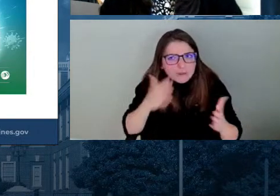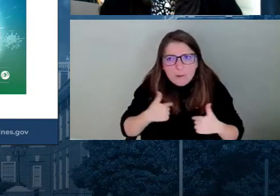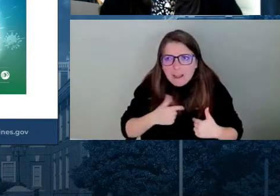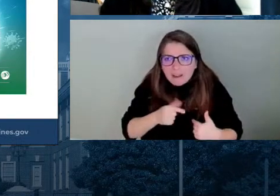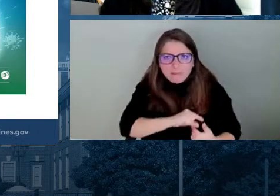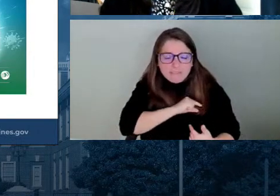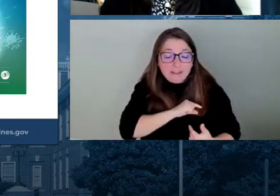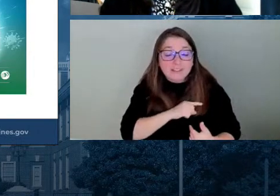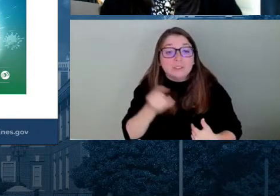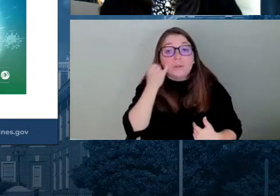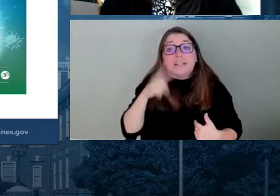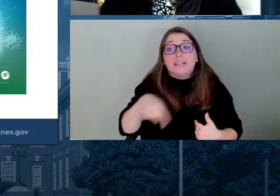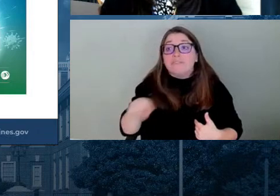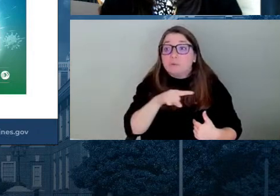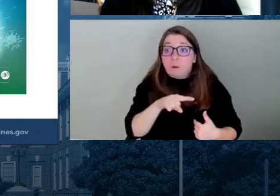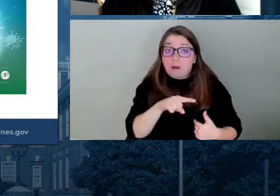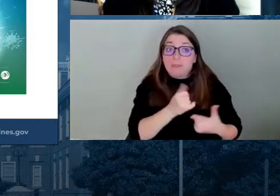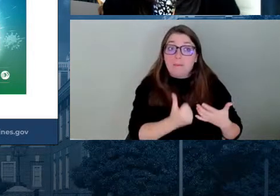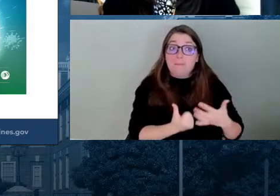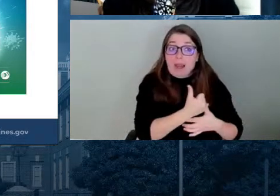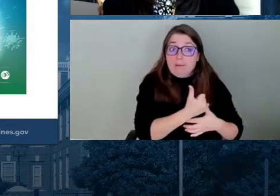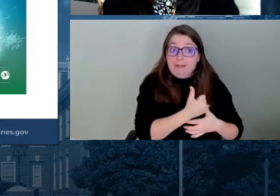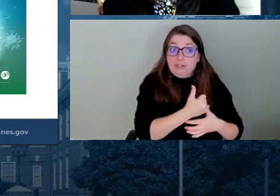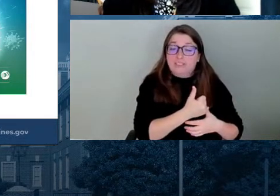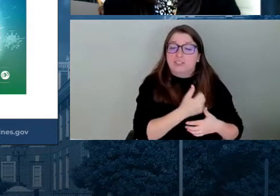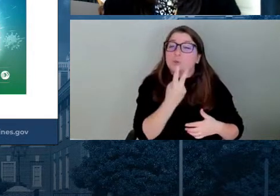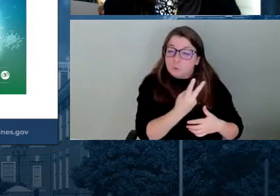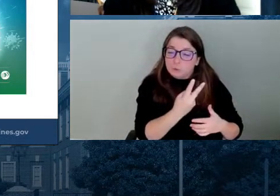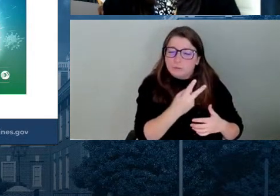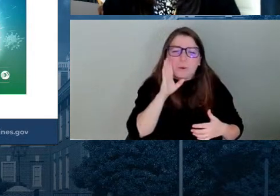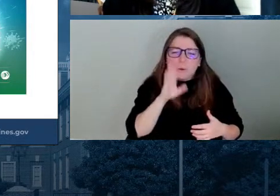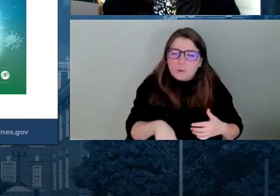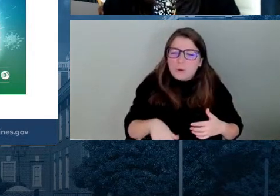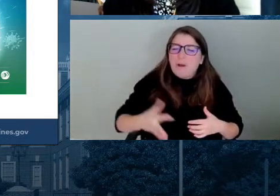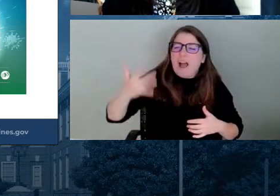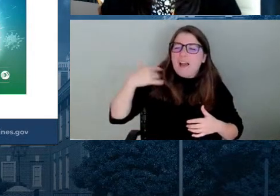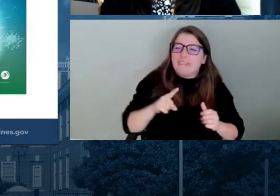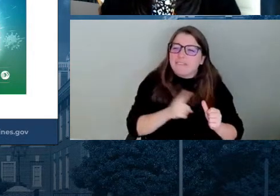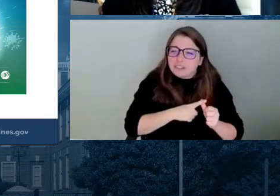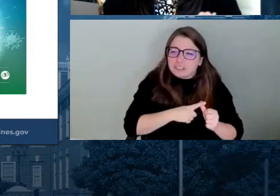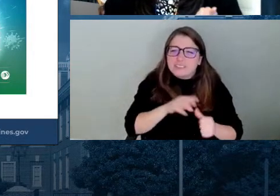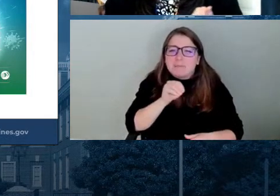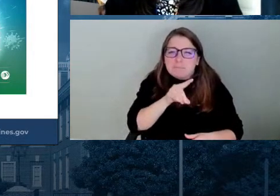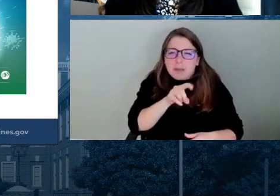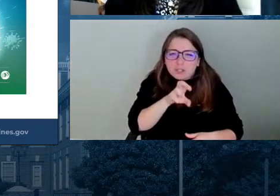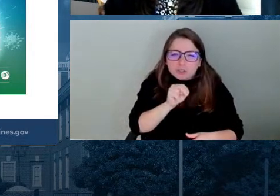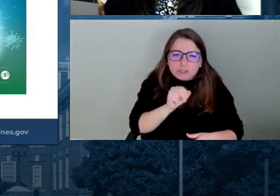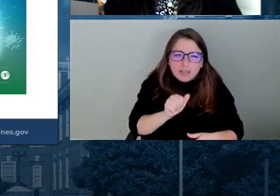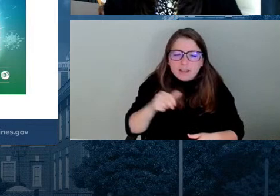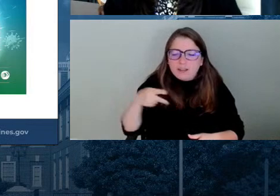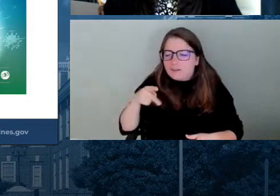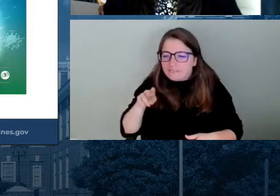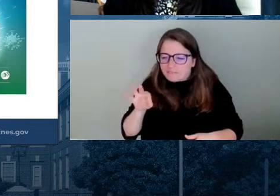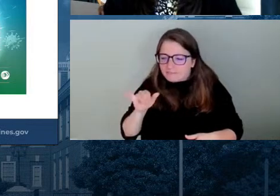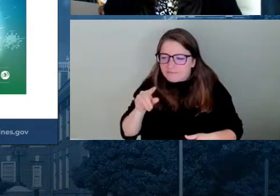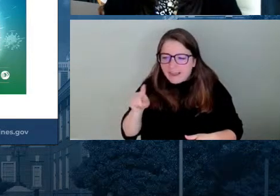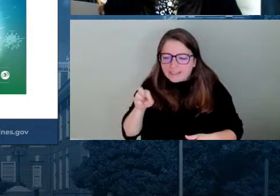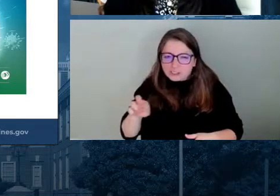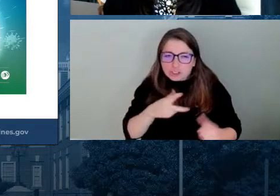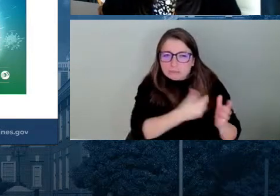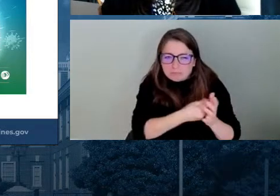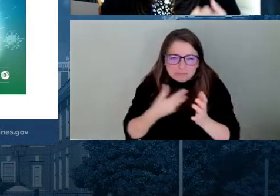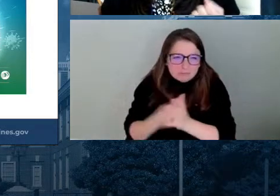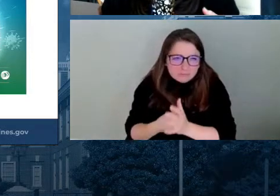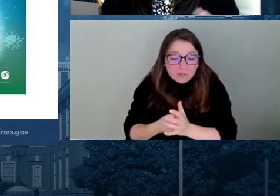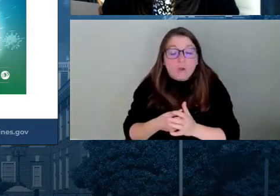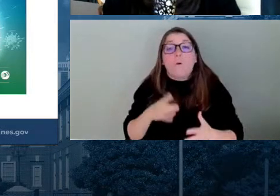your primary series, so as the governor mentioned, those 2 doses of Pfizer or Moderna, or if you had the 1 dose of Johnson &